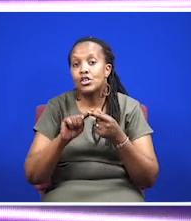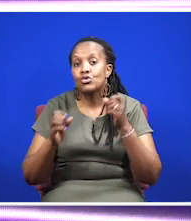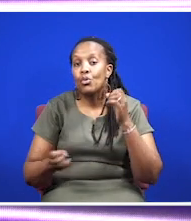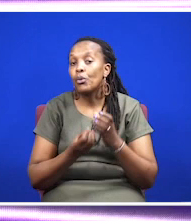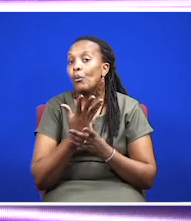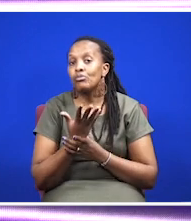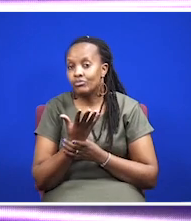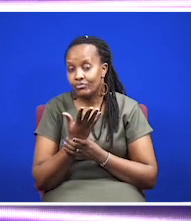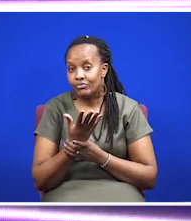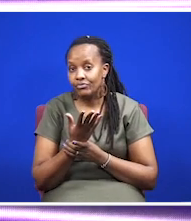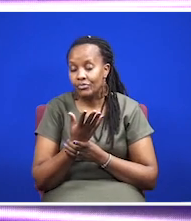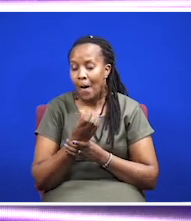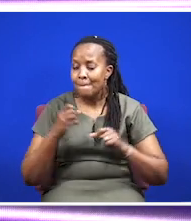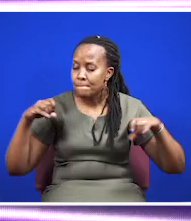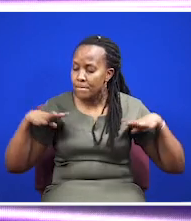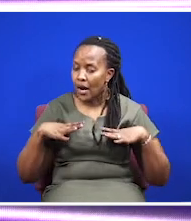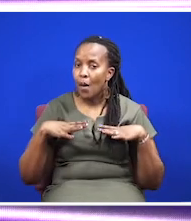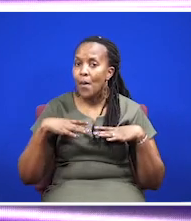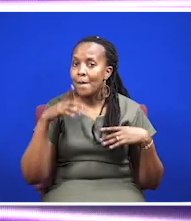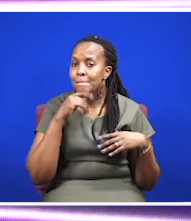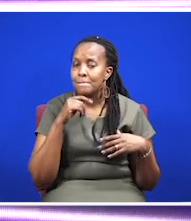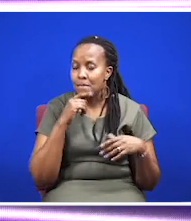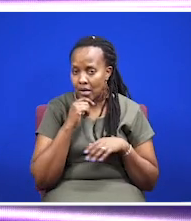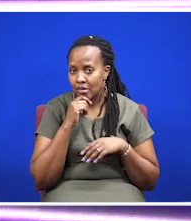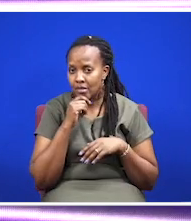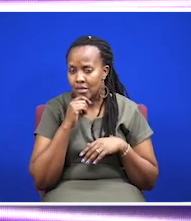proud man is seldom a grateful man,